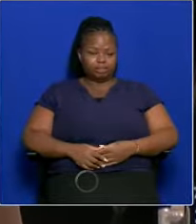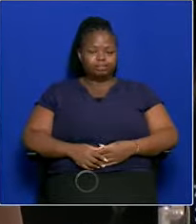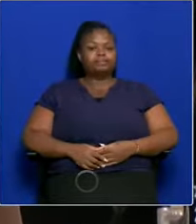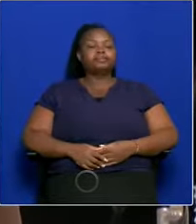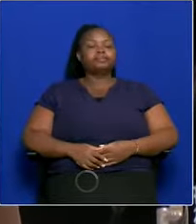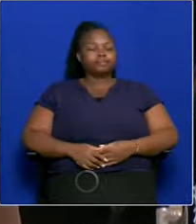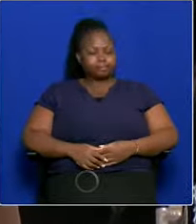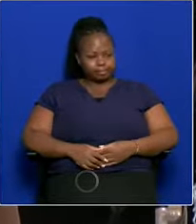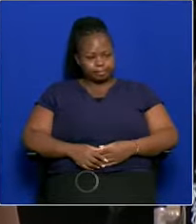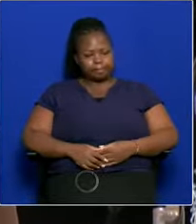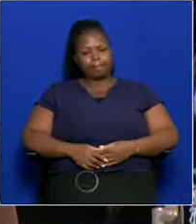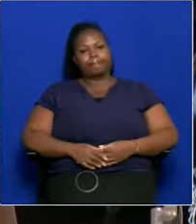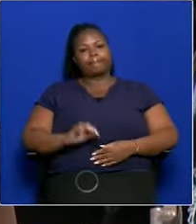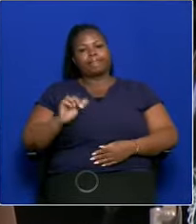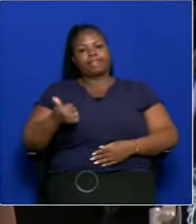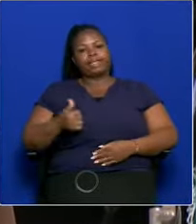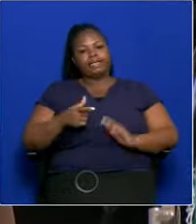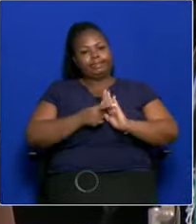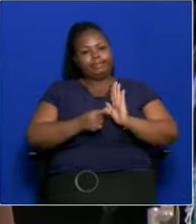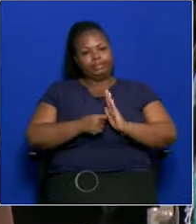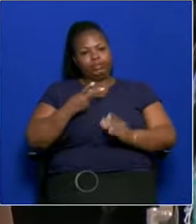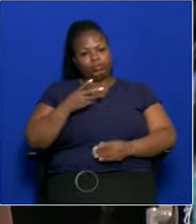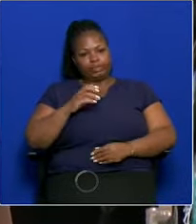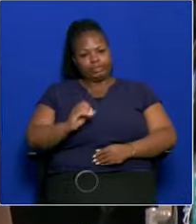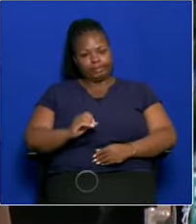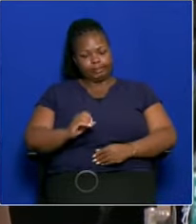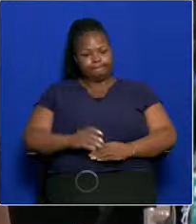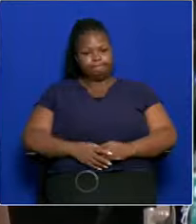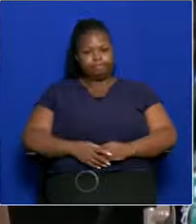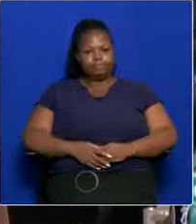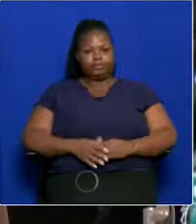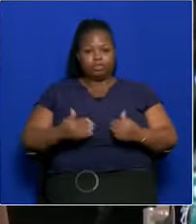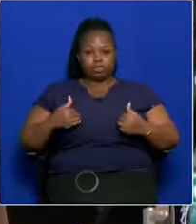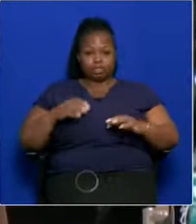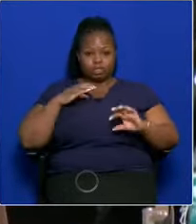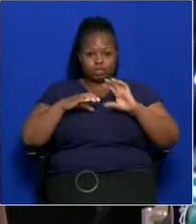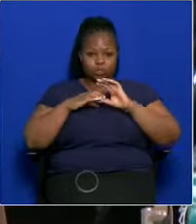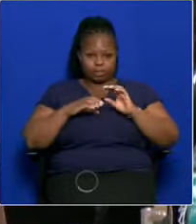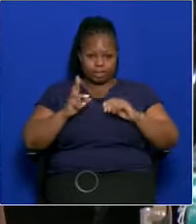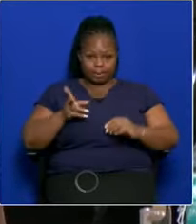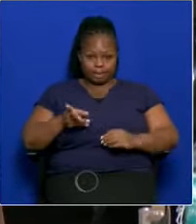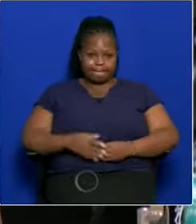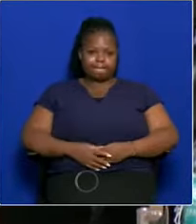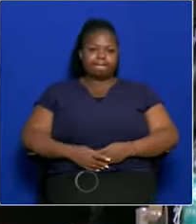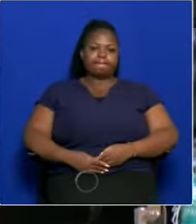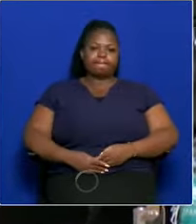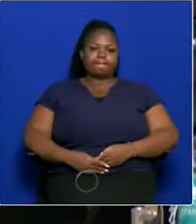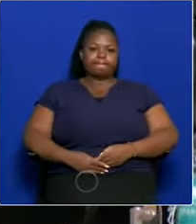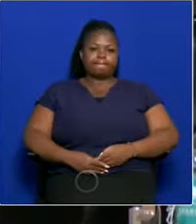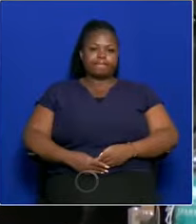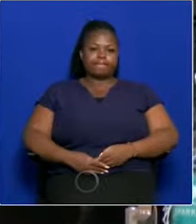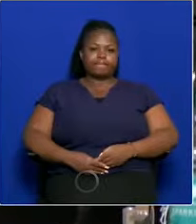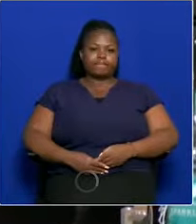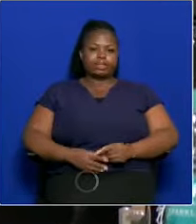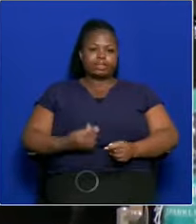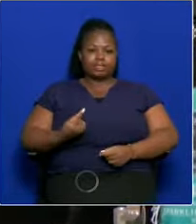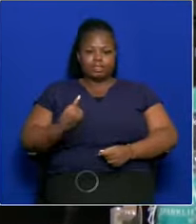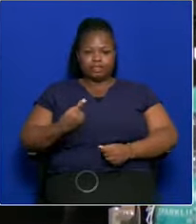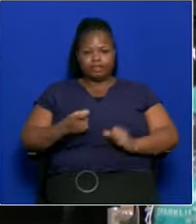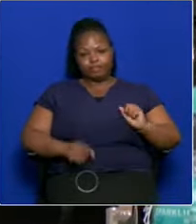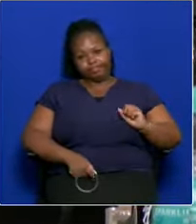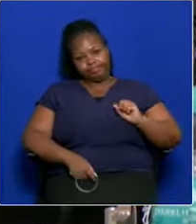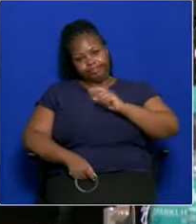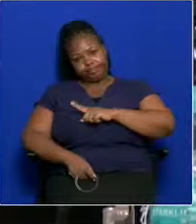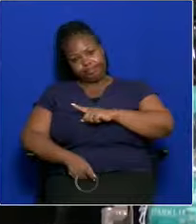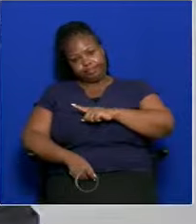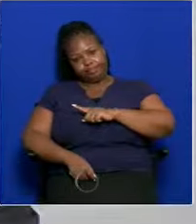the 20th, you resume communications by sending what appears to be a TikTok link.